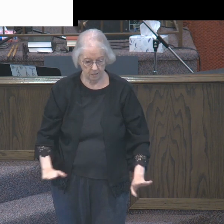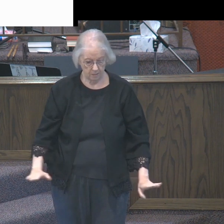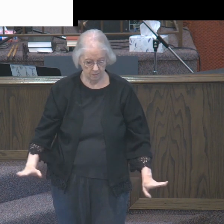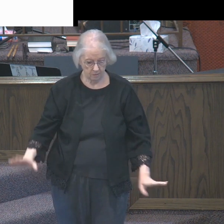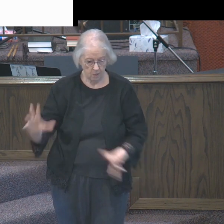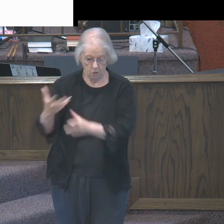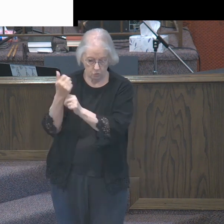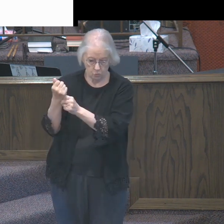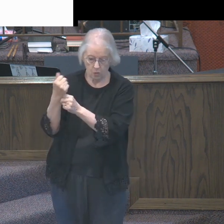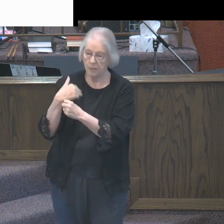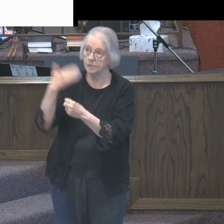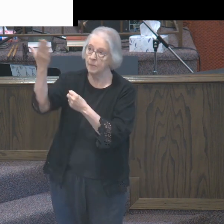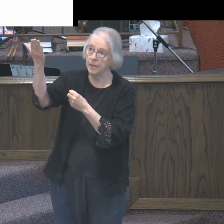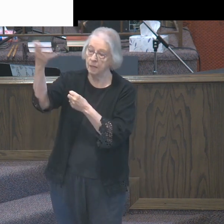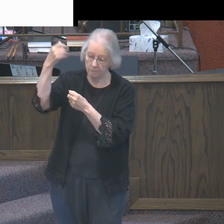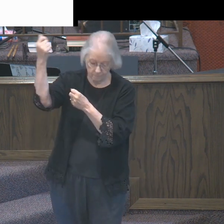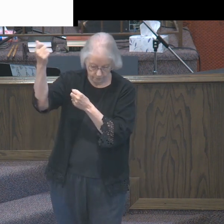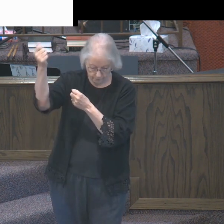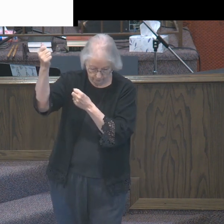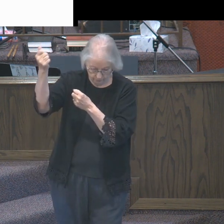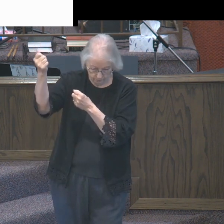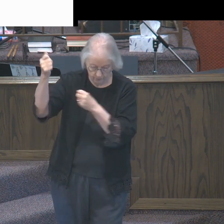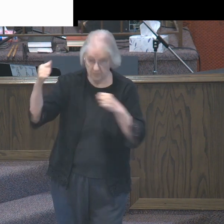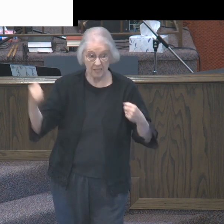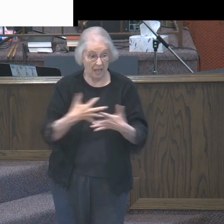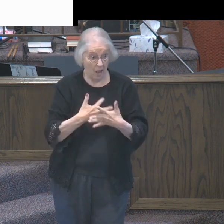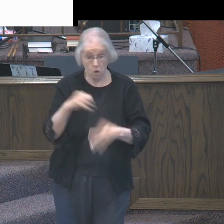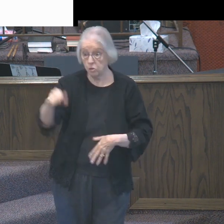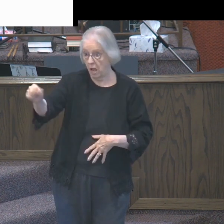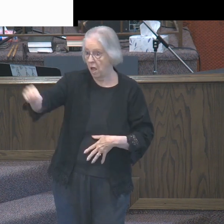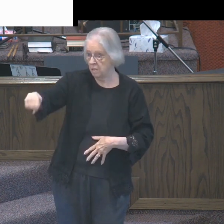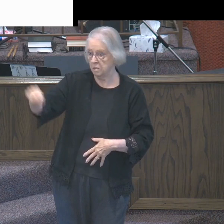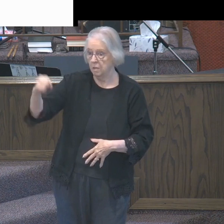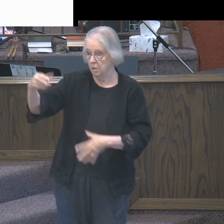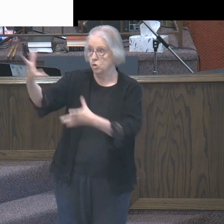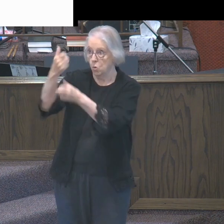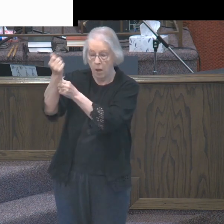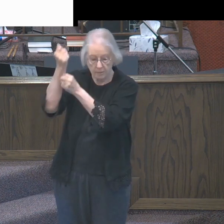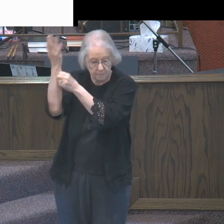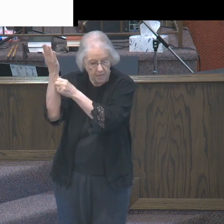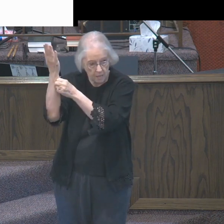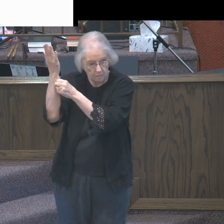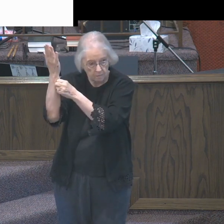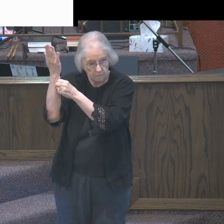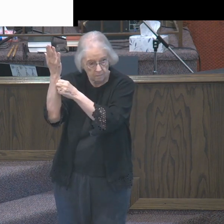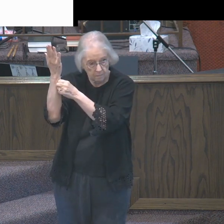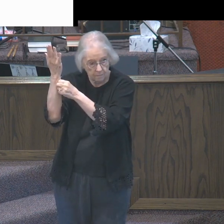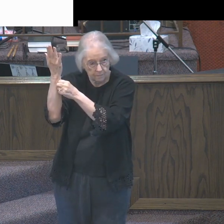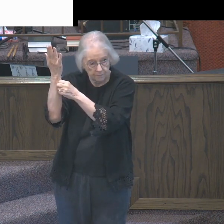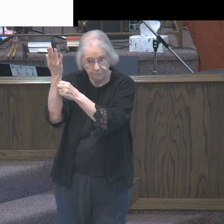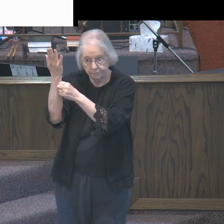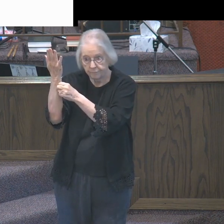has been poured out into our hearts by the Holy Spirit who was given to us. What do you believe